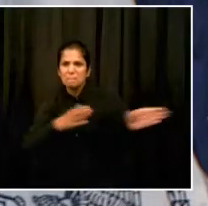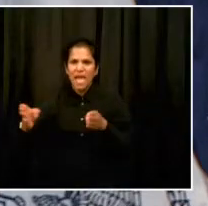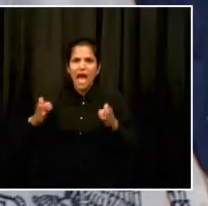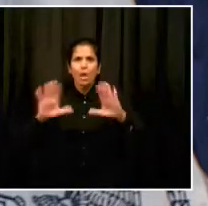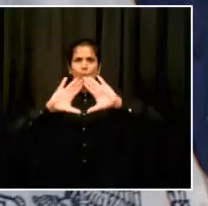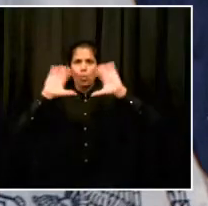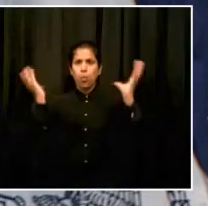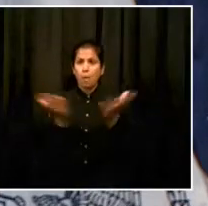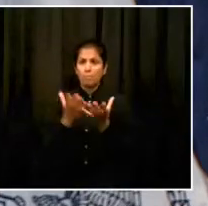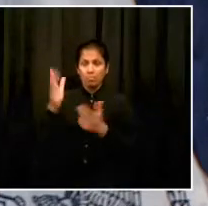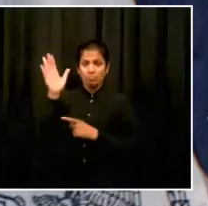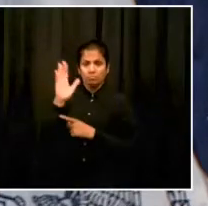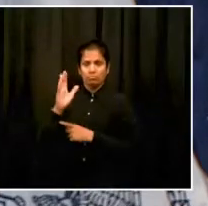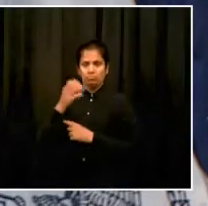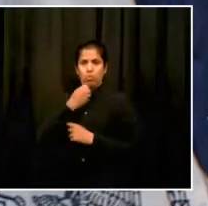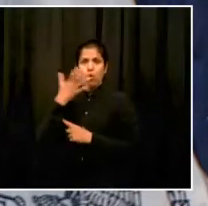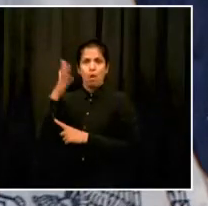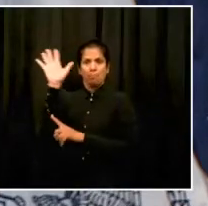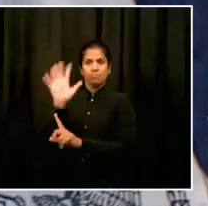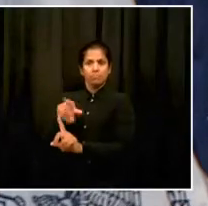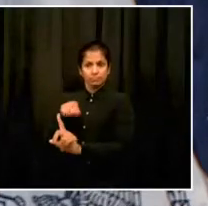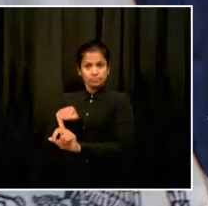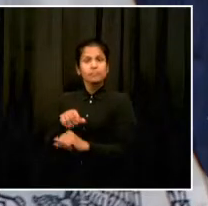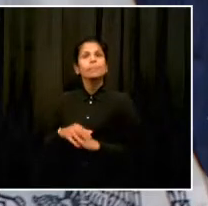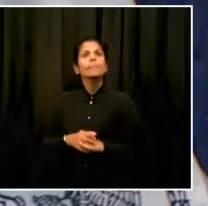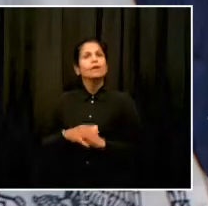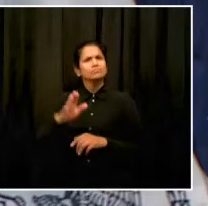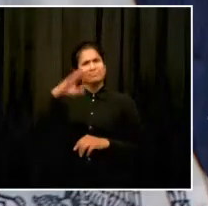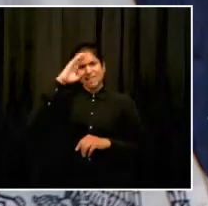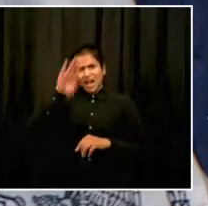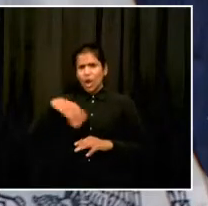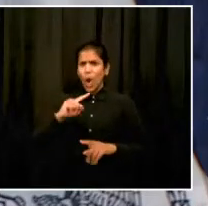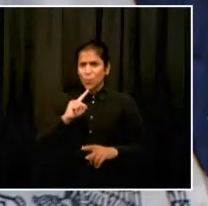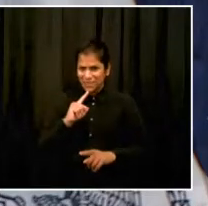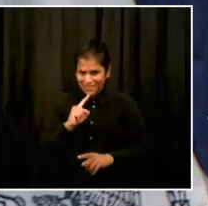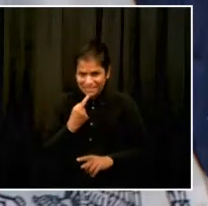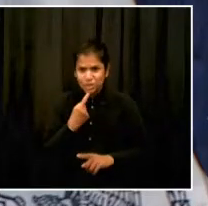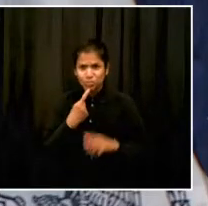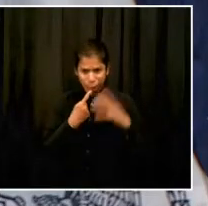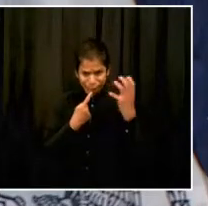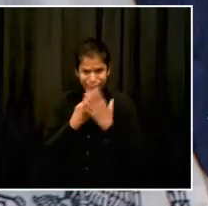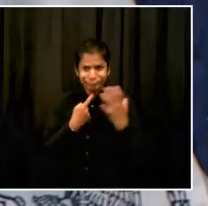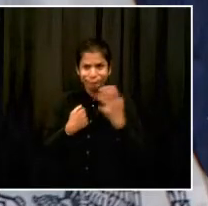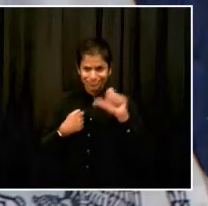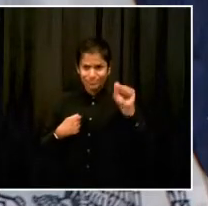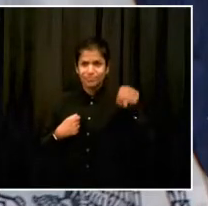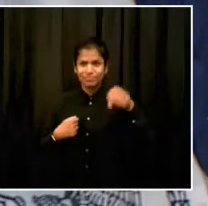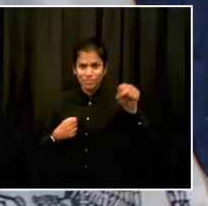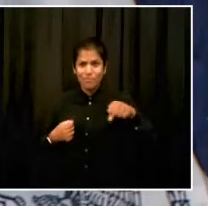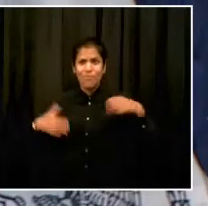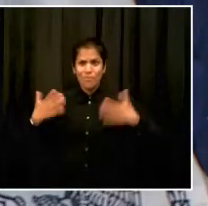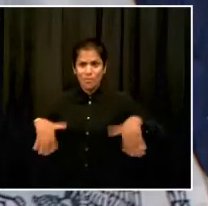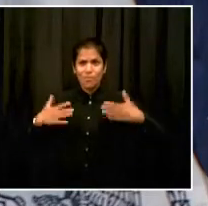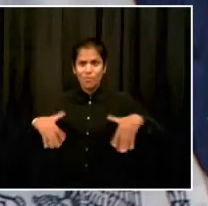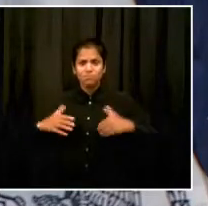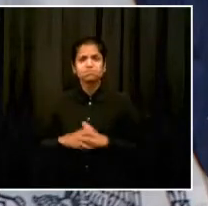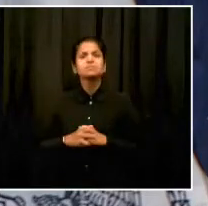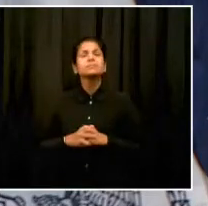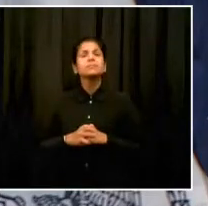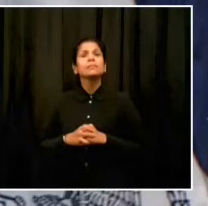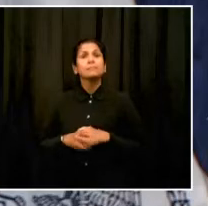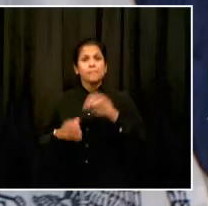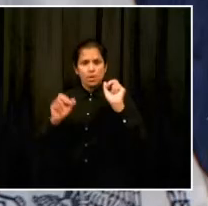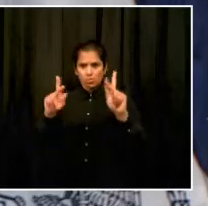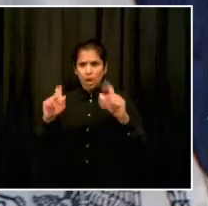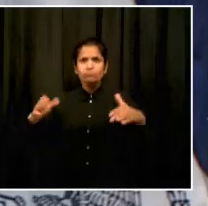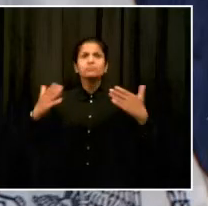what it takes to address it. Now, talking about our future. Look, we've been through a very tough 5